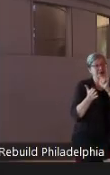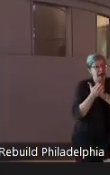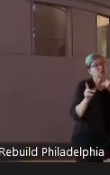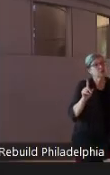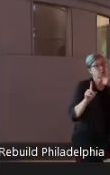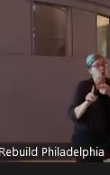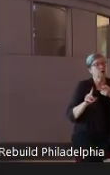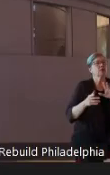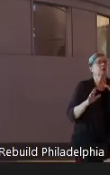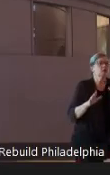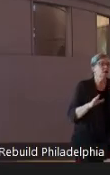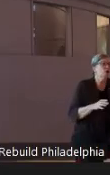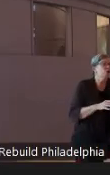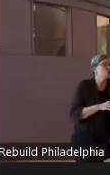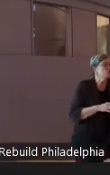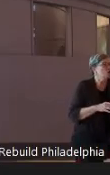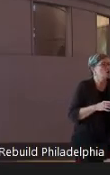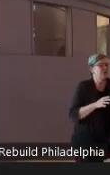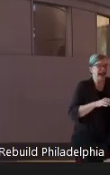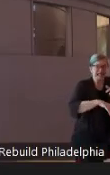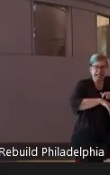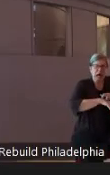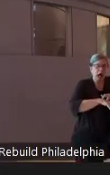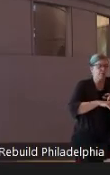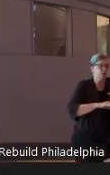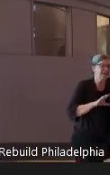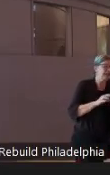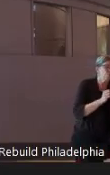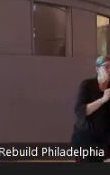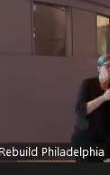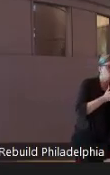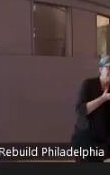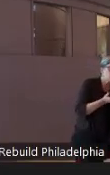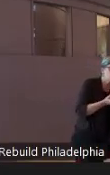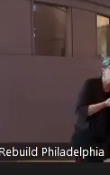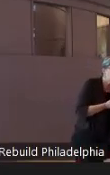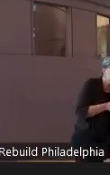were also spending that time to do some additional research